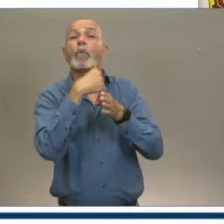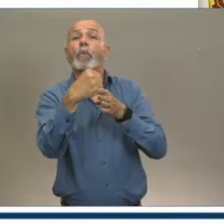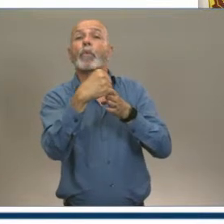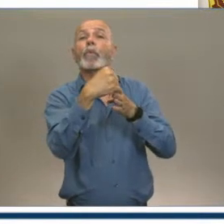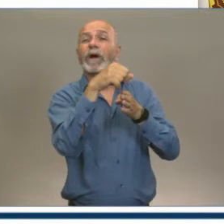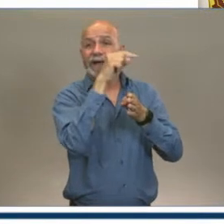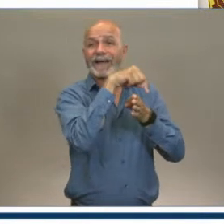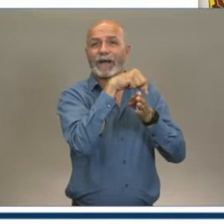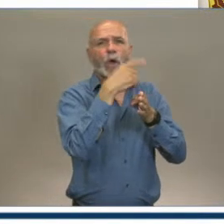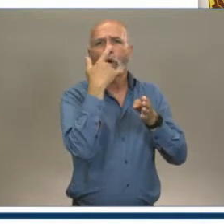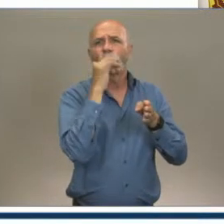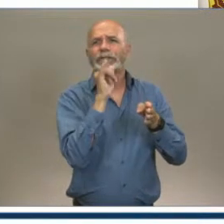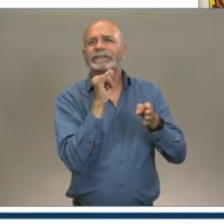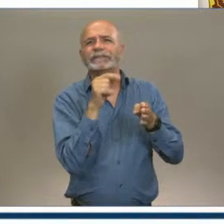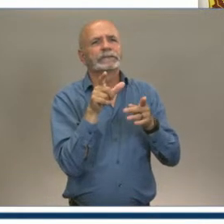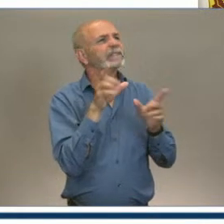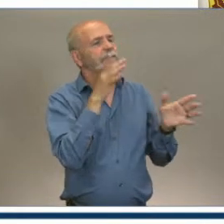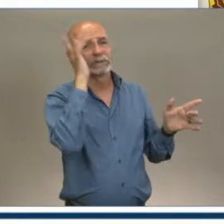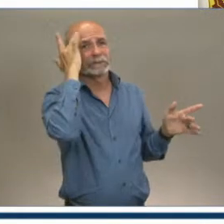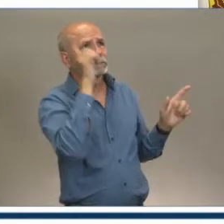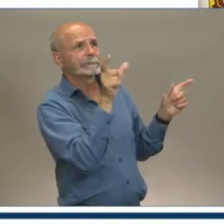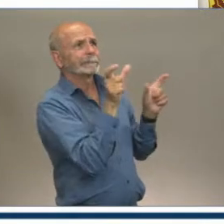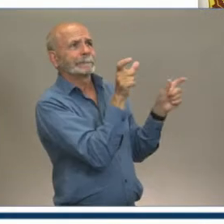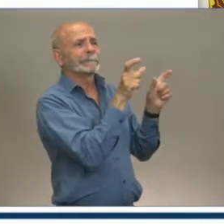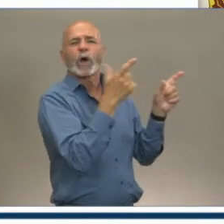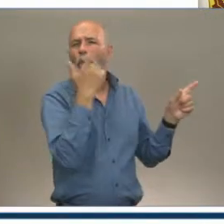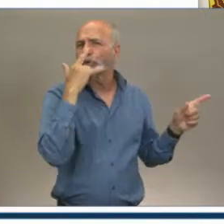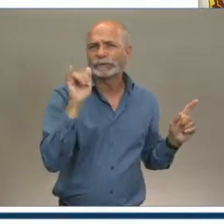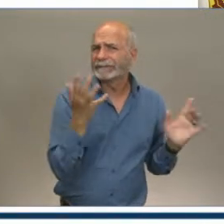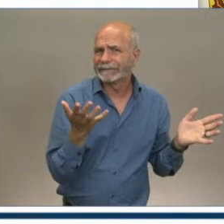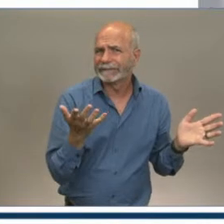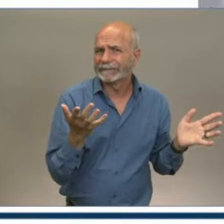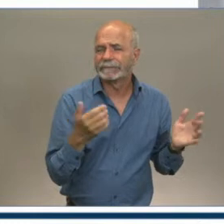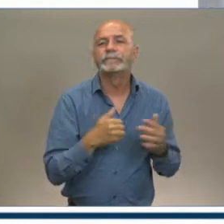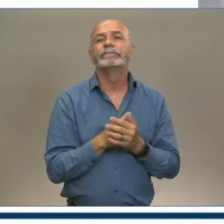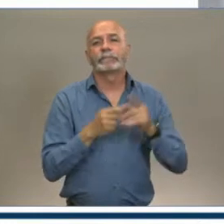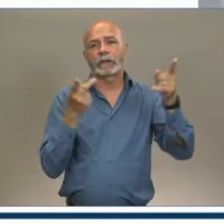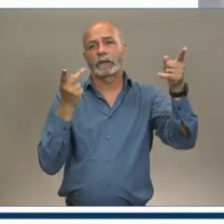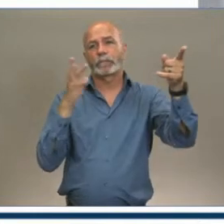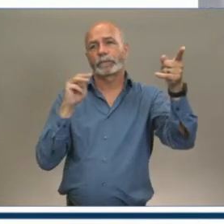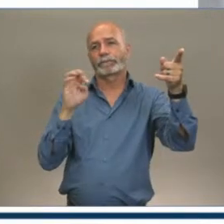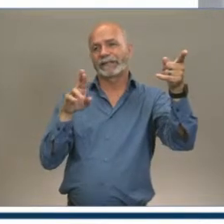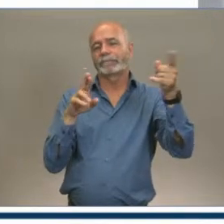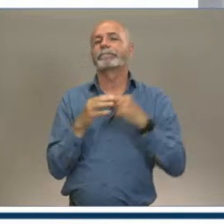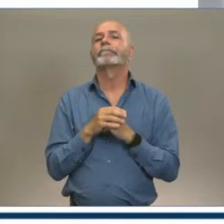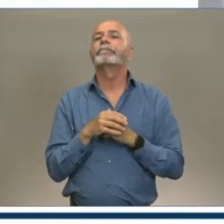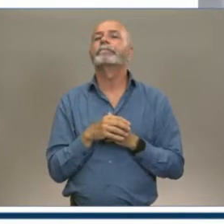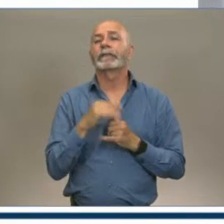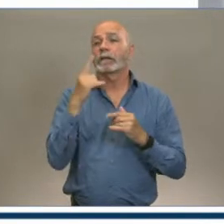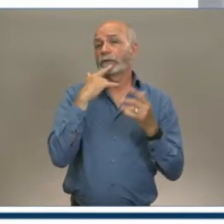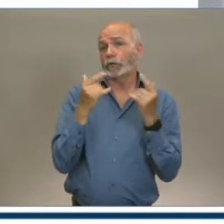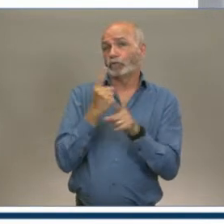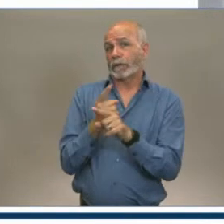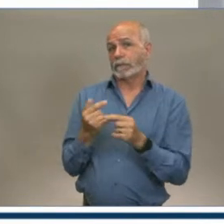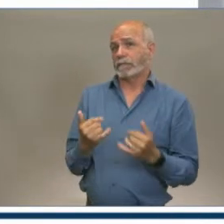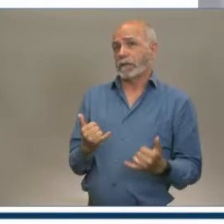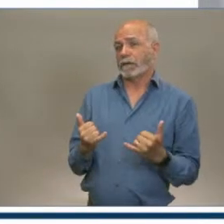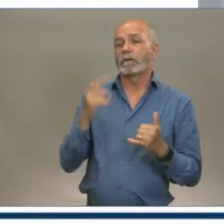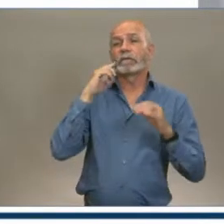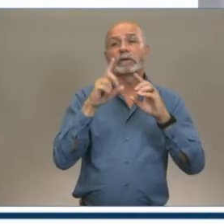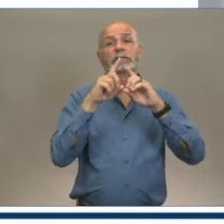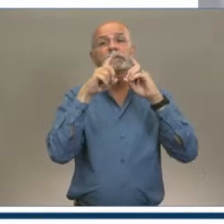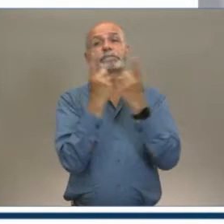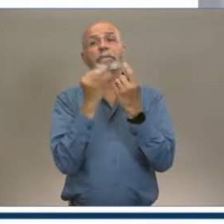screening look like? How will we do that? That's the work that's underway with our departments of Service